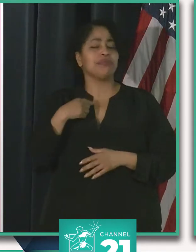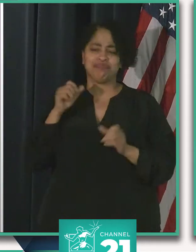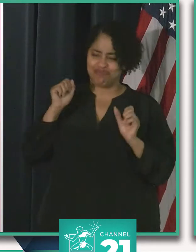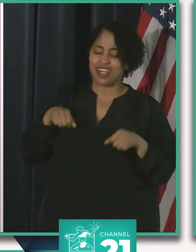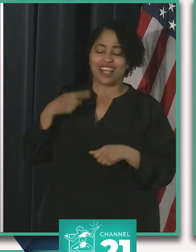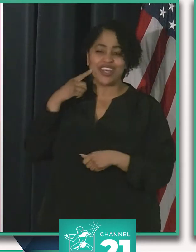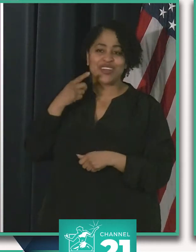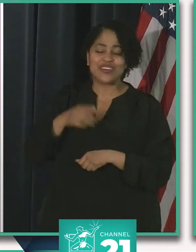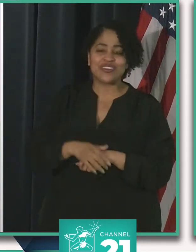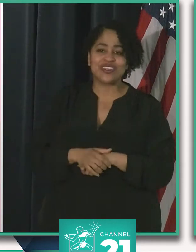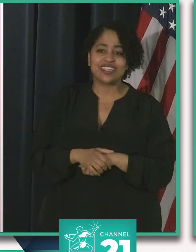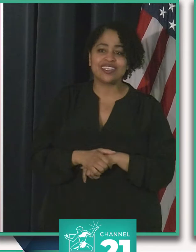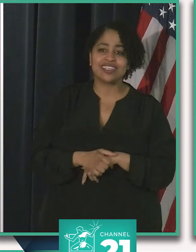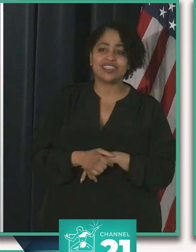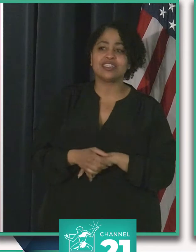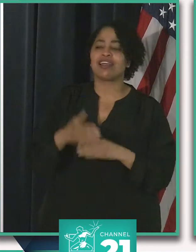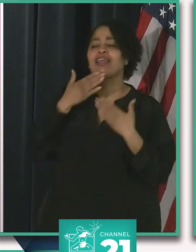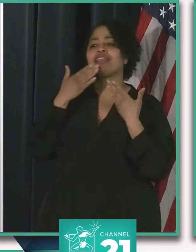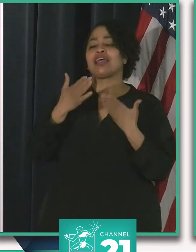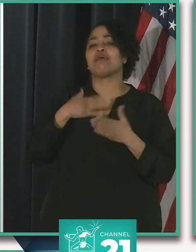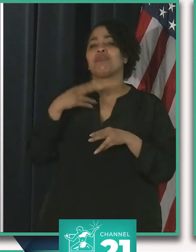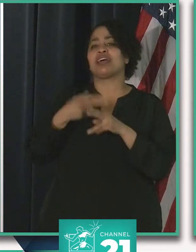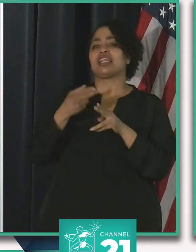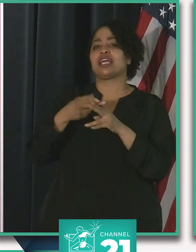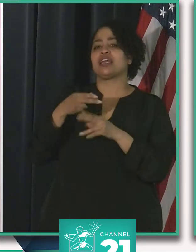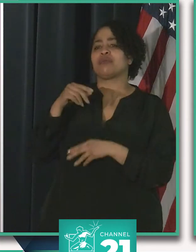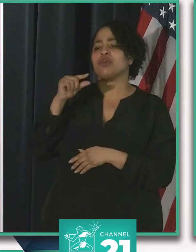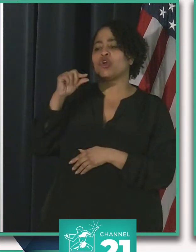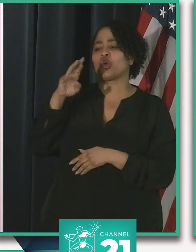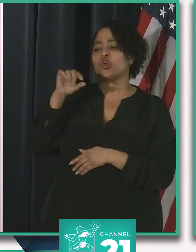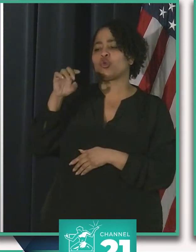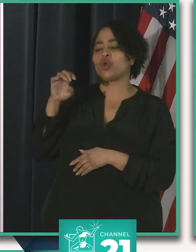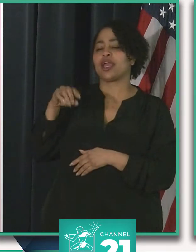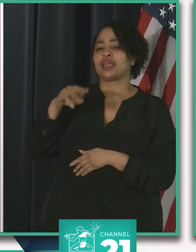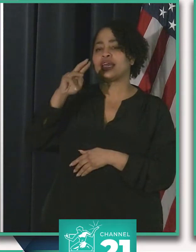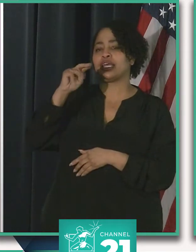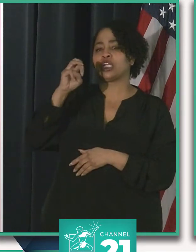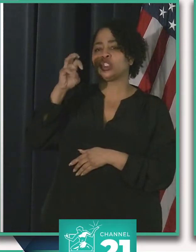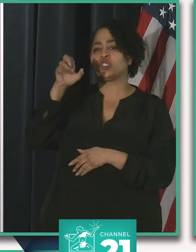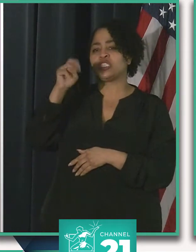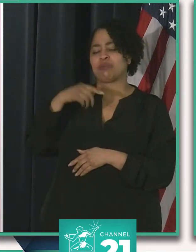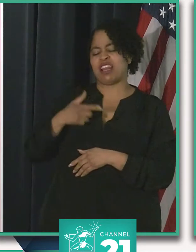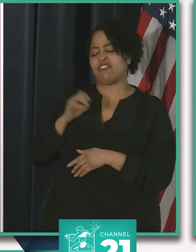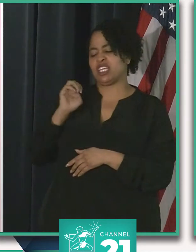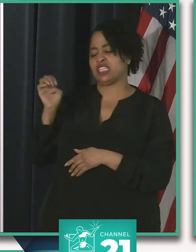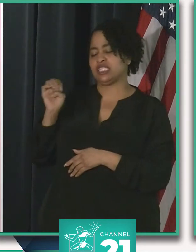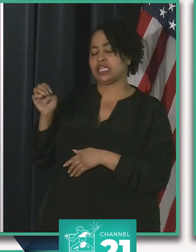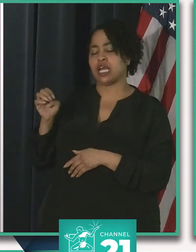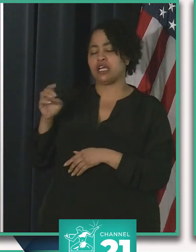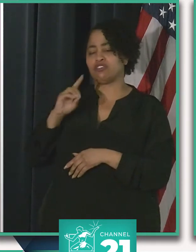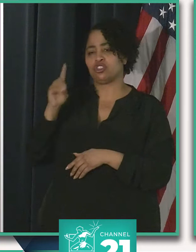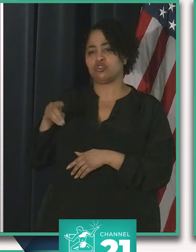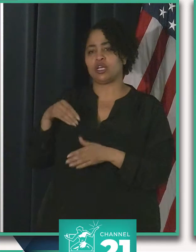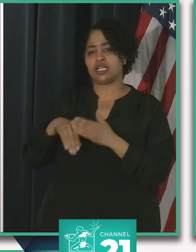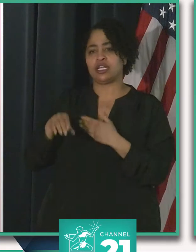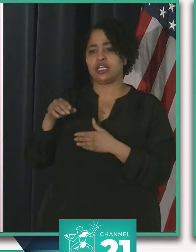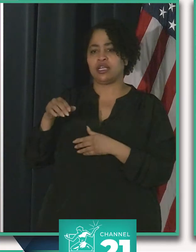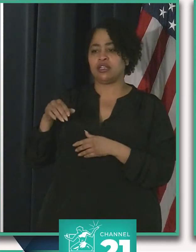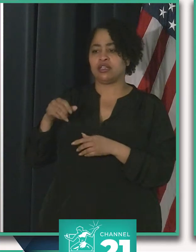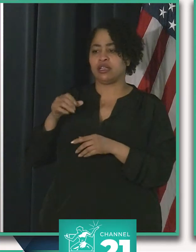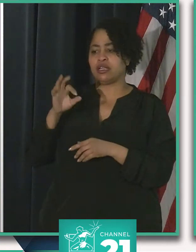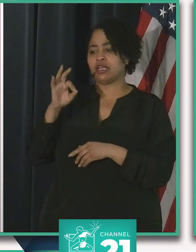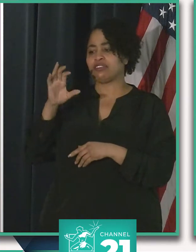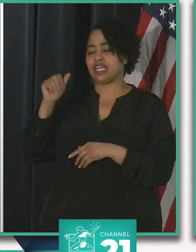can. Thanks. My name is Greg Newsom. I live on the east side of Detroit here in the FCA impact